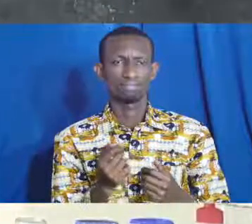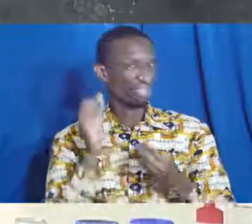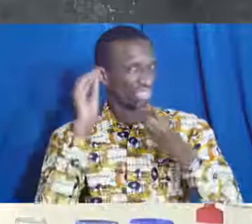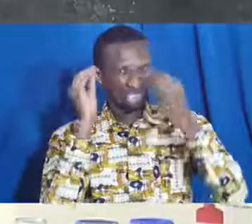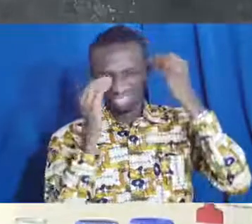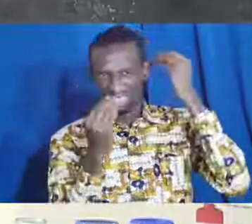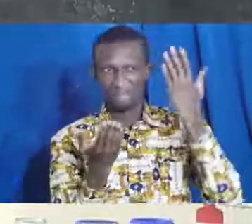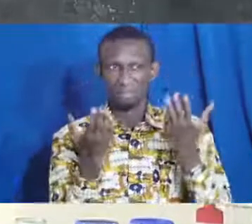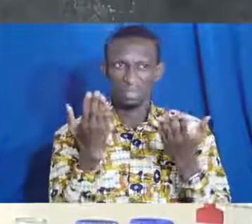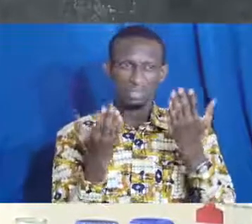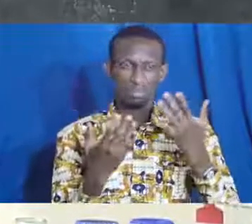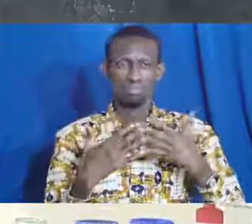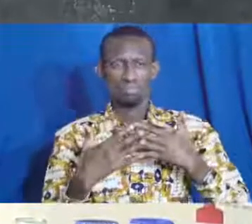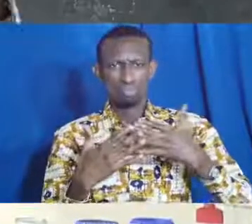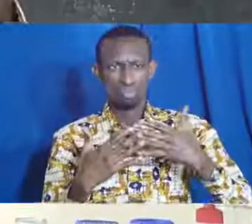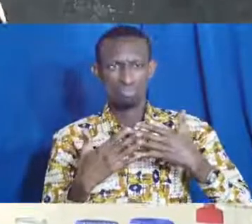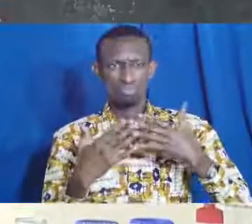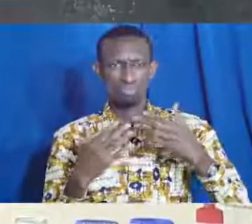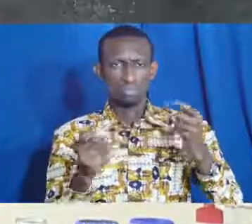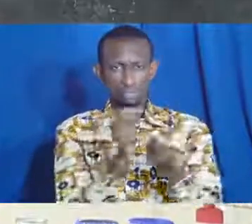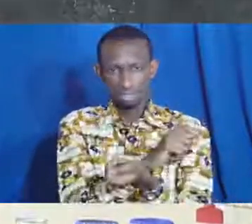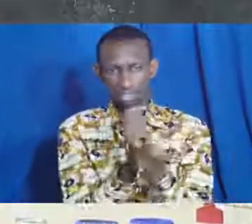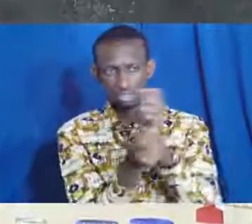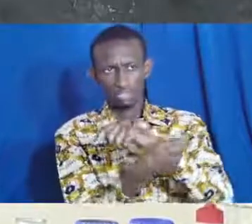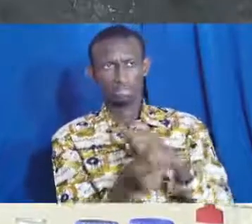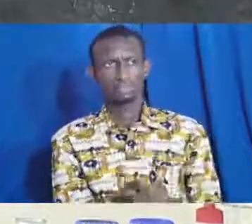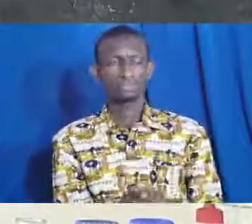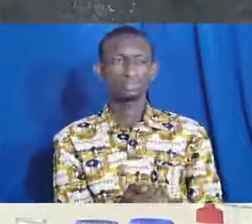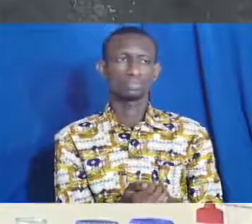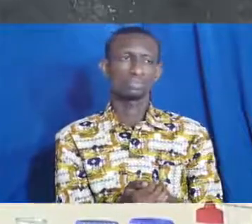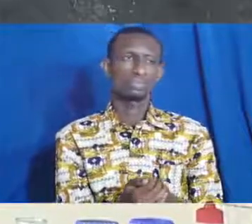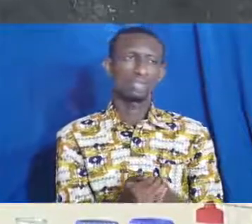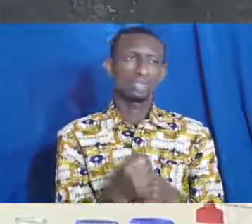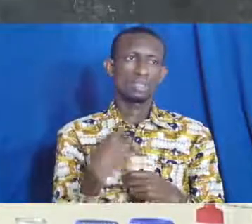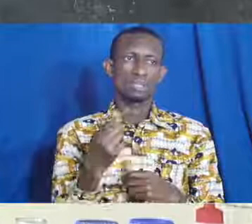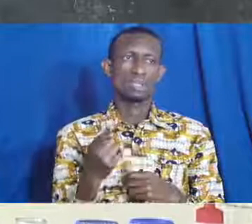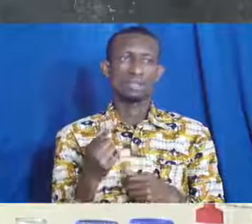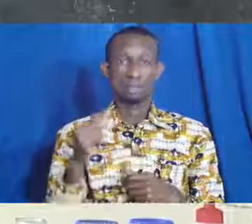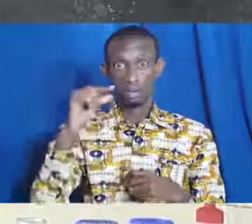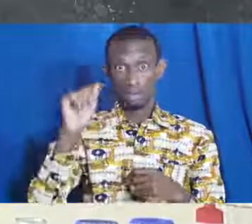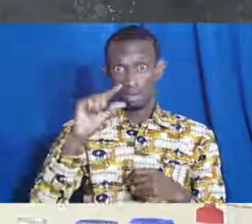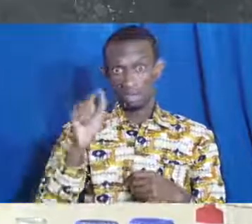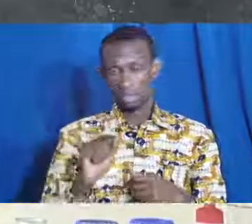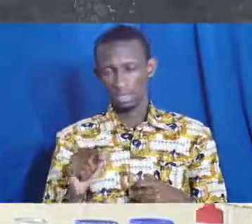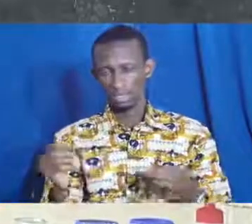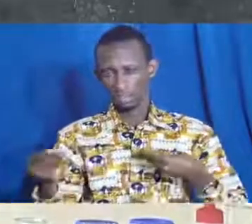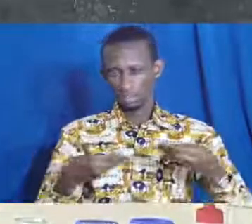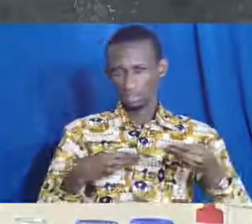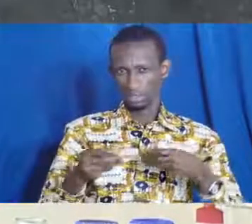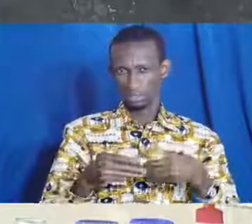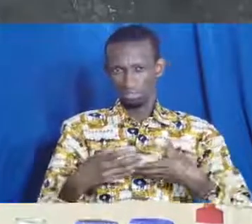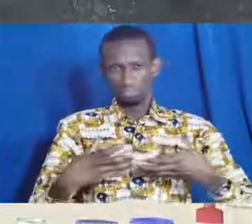breathing exchange. So there is gaseous exchange and there is respiration. So the